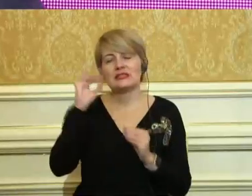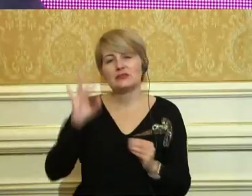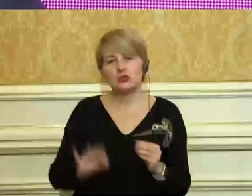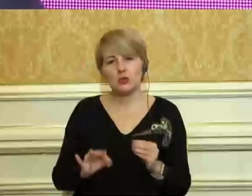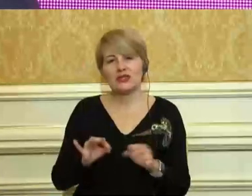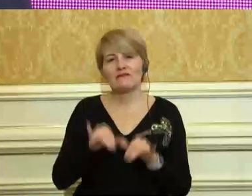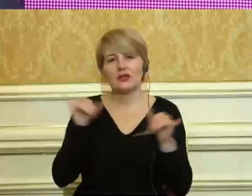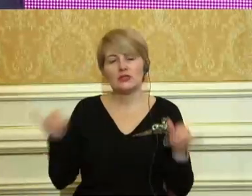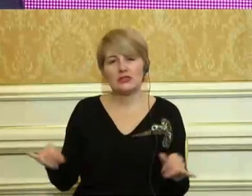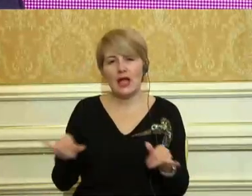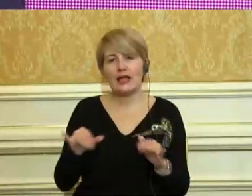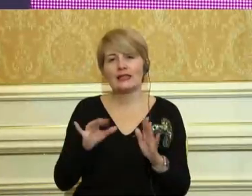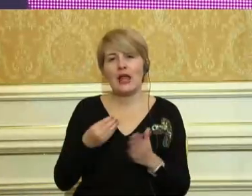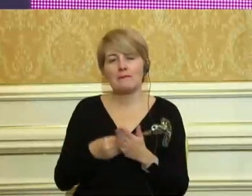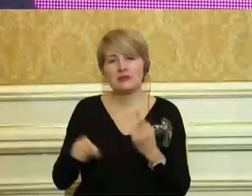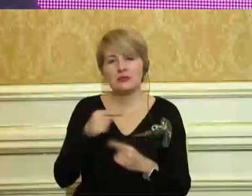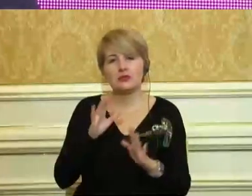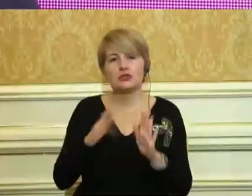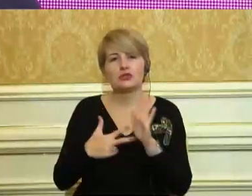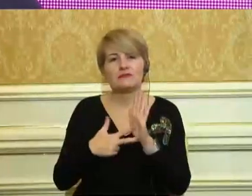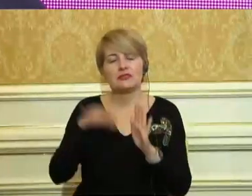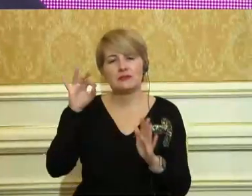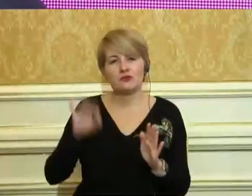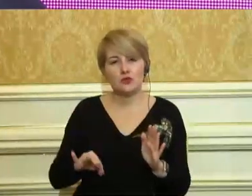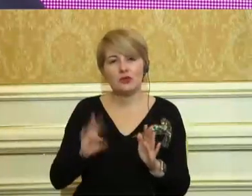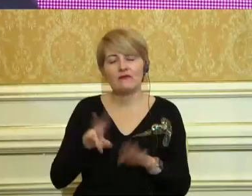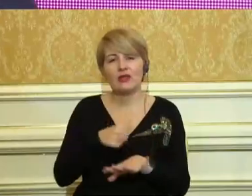of women-owned businesses